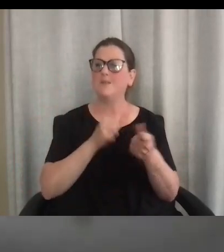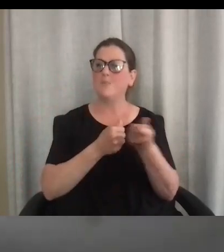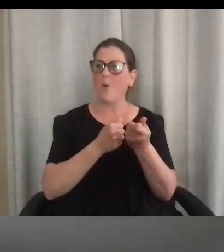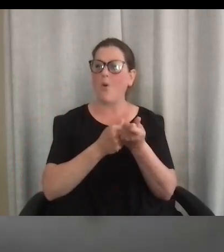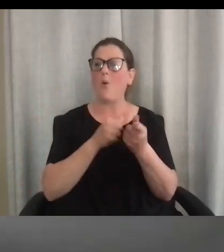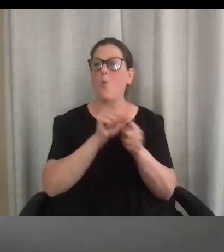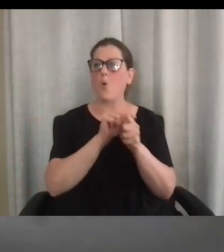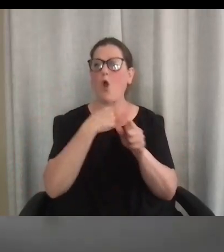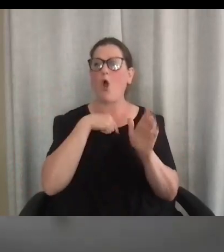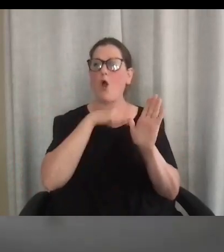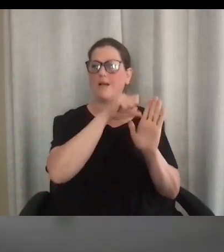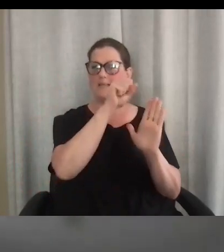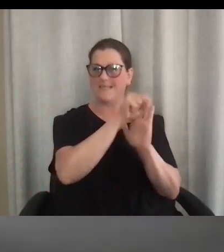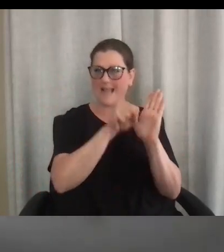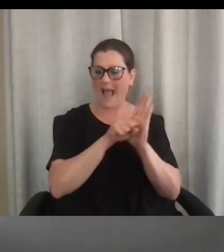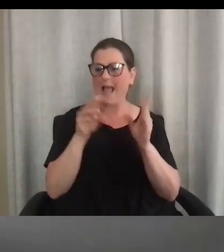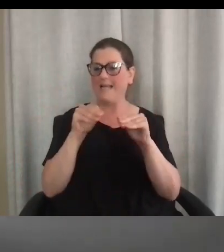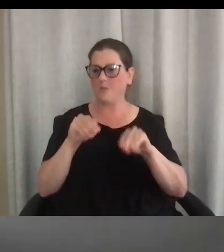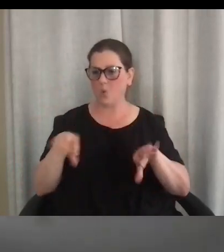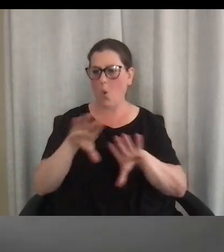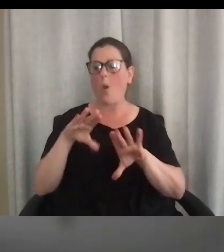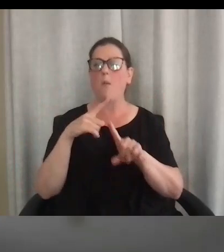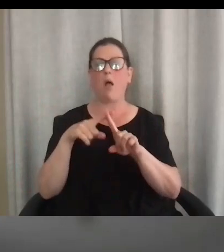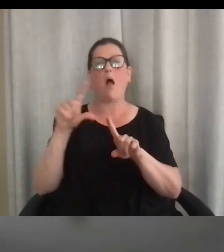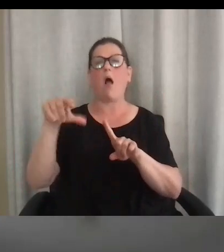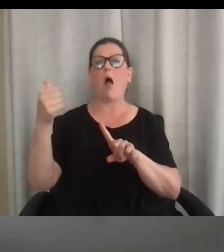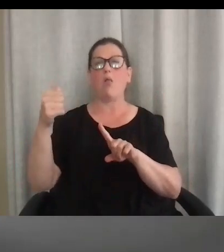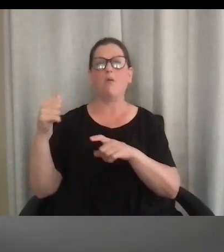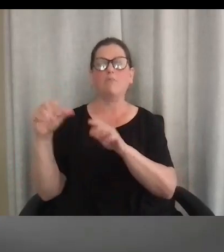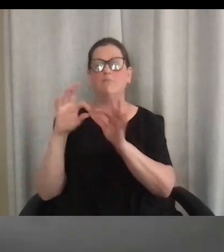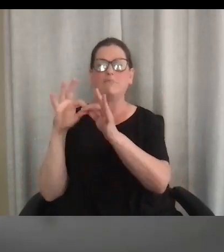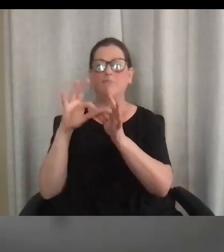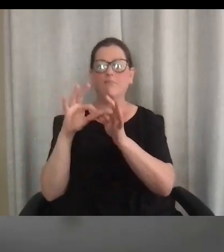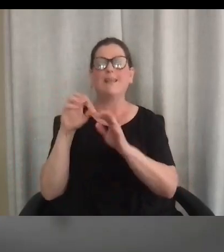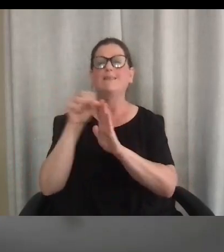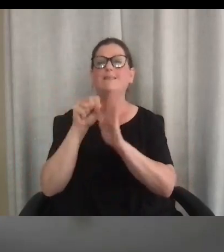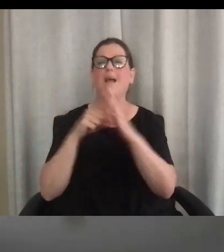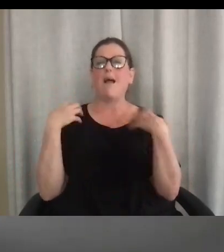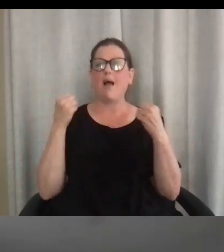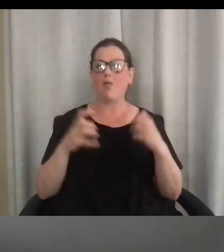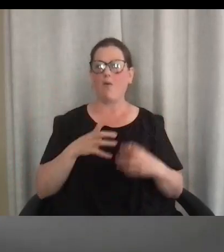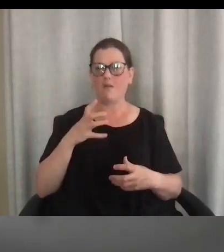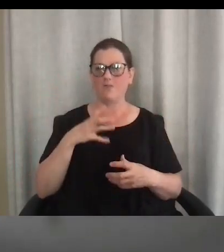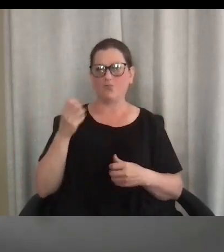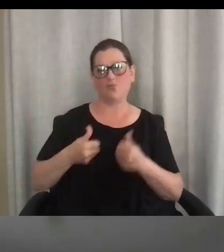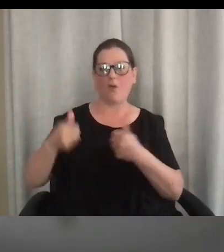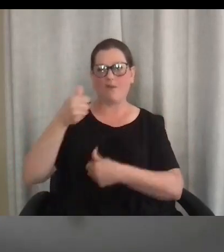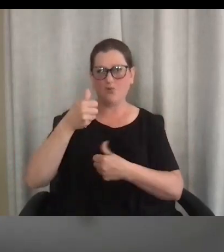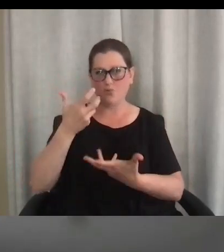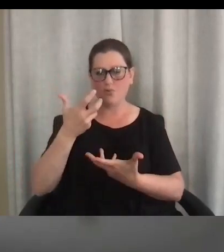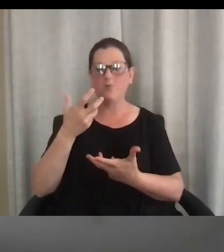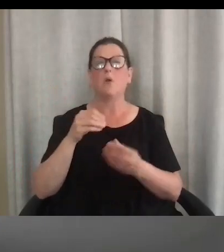state, territorial, and freely associated state health officials, with a special emphasis on furthering